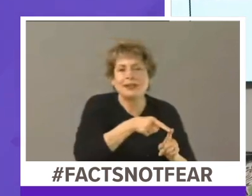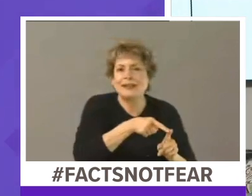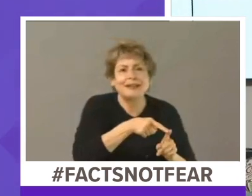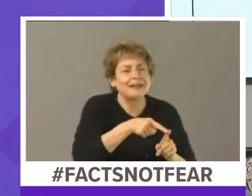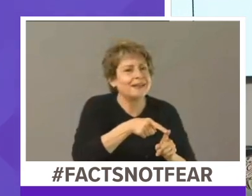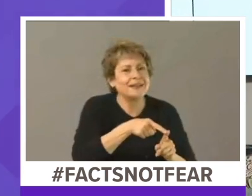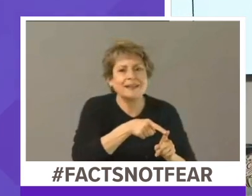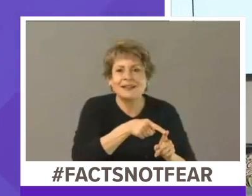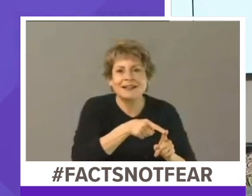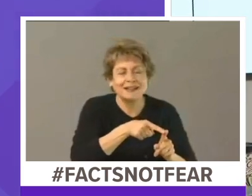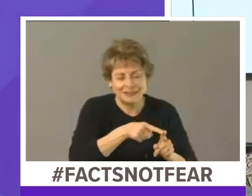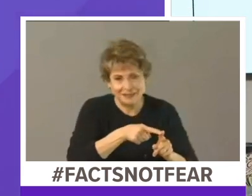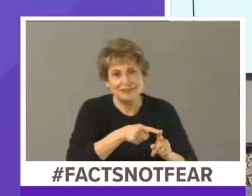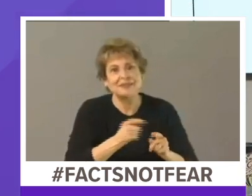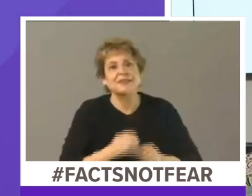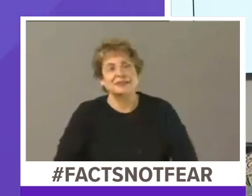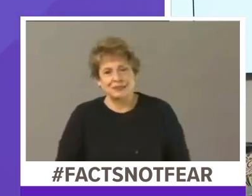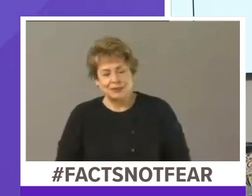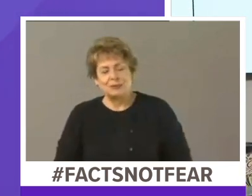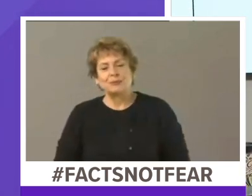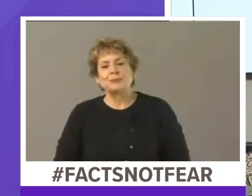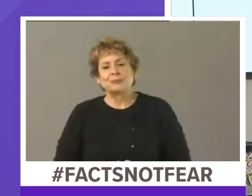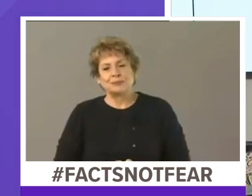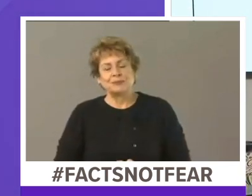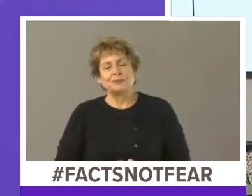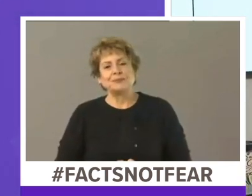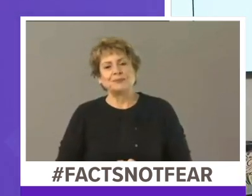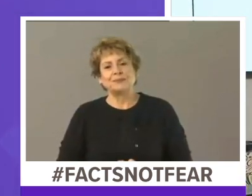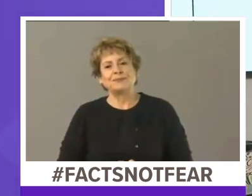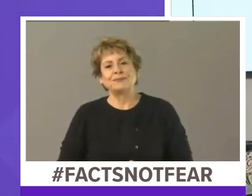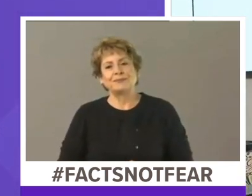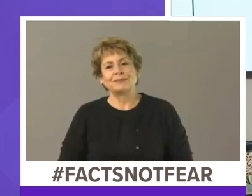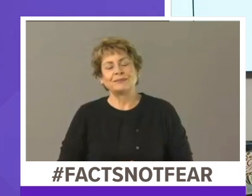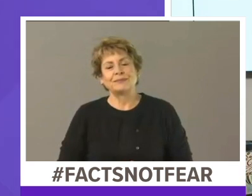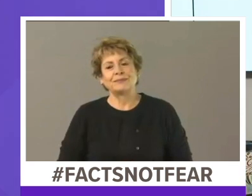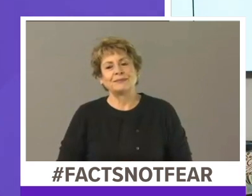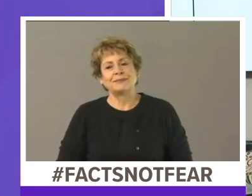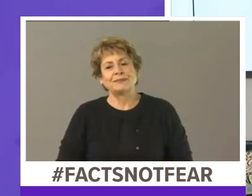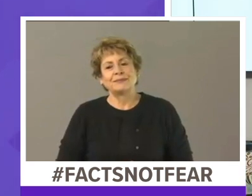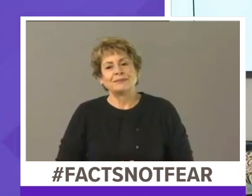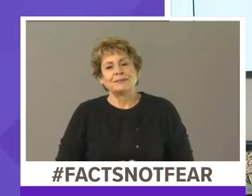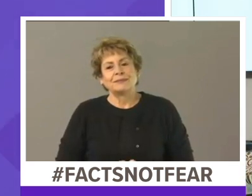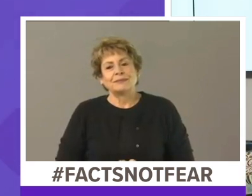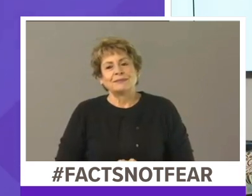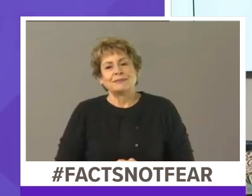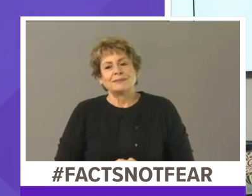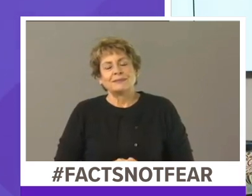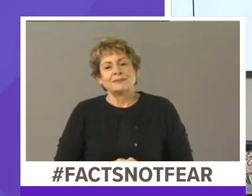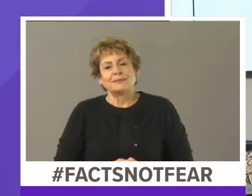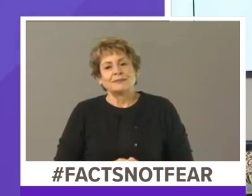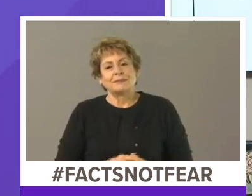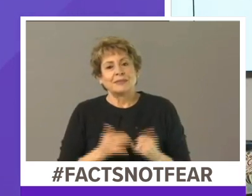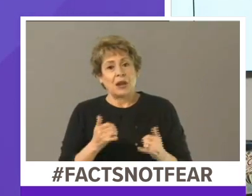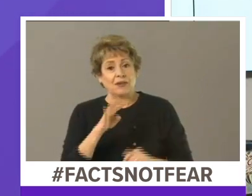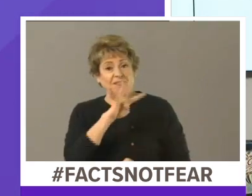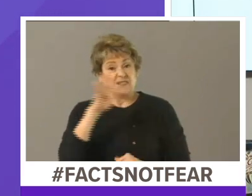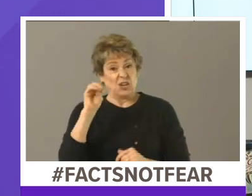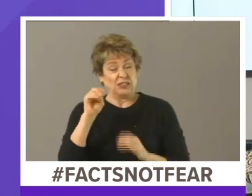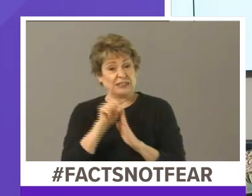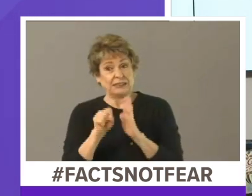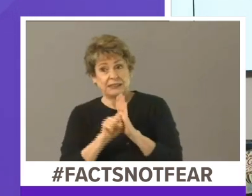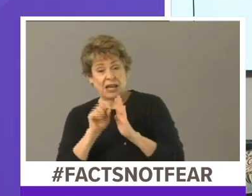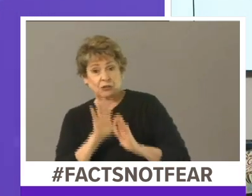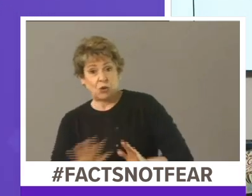new page. And I want you also to note that there's 40 states on this page, along with